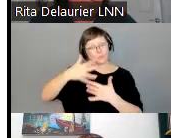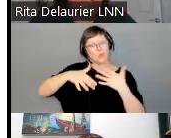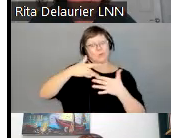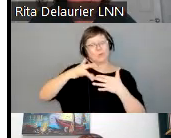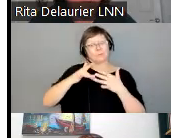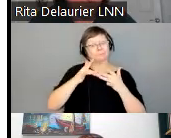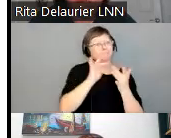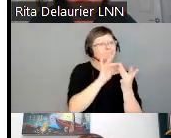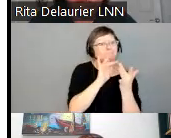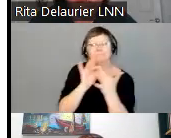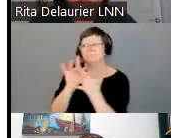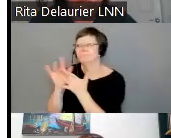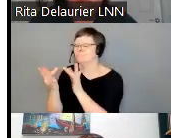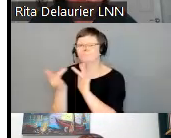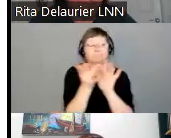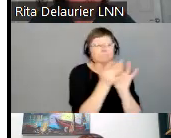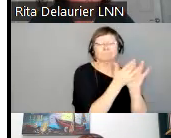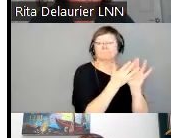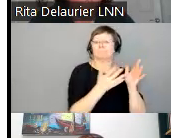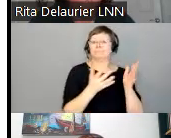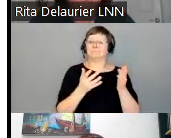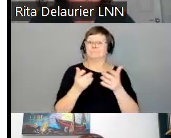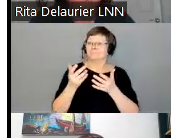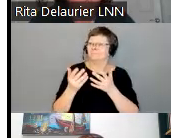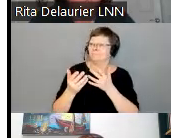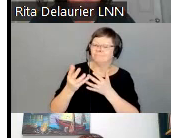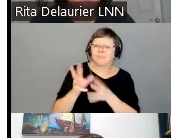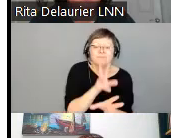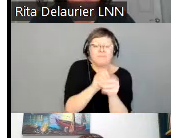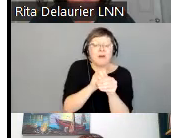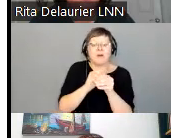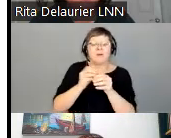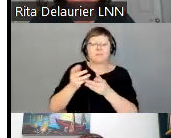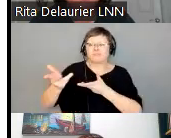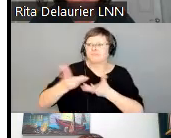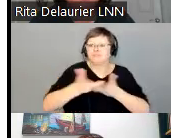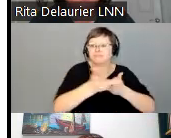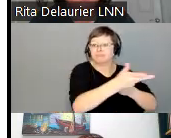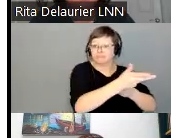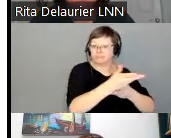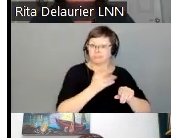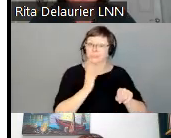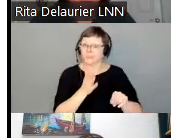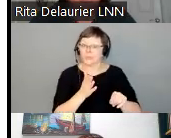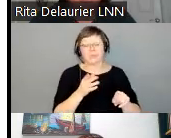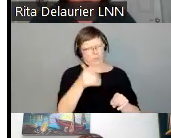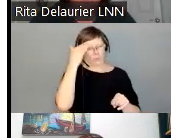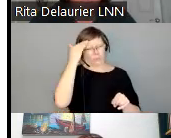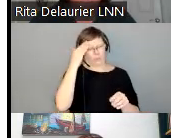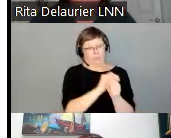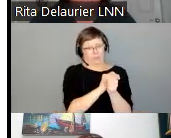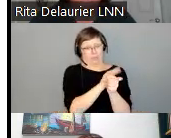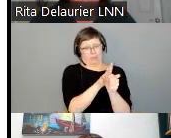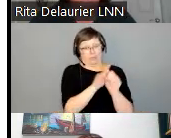your community and sort of create engagement. And we know since the pandemic, when everything has turned